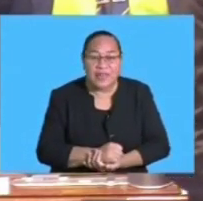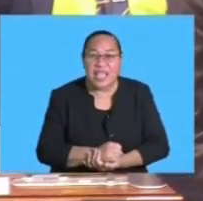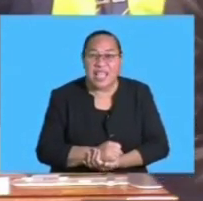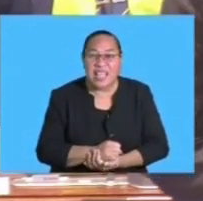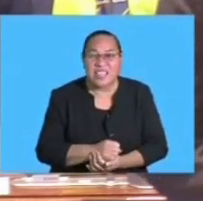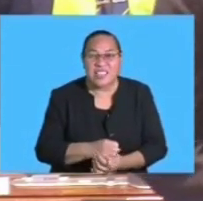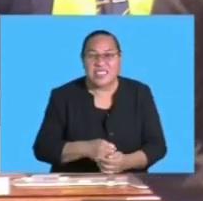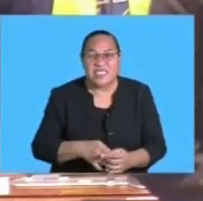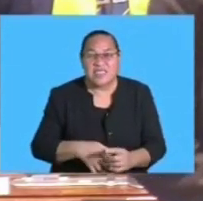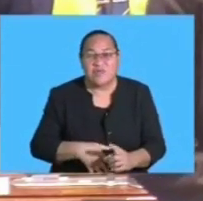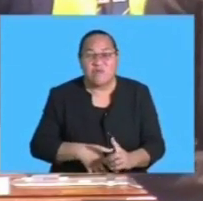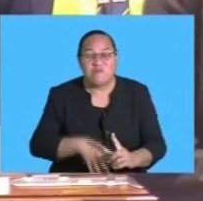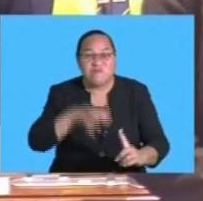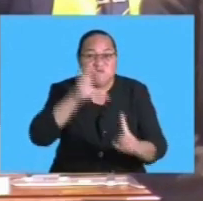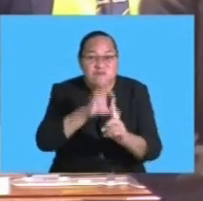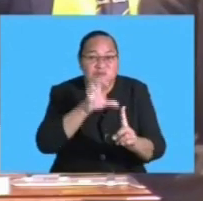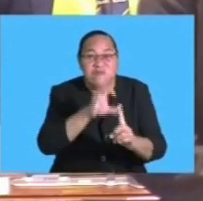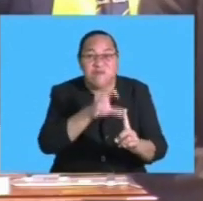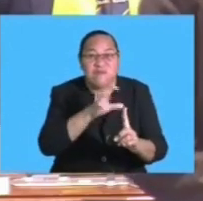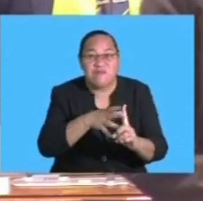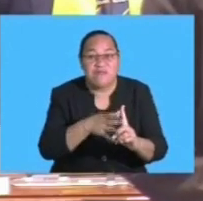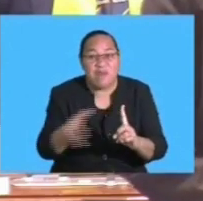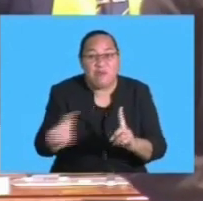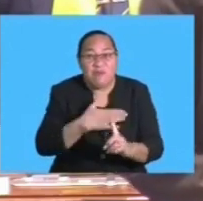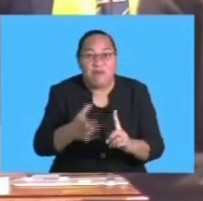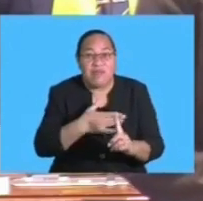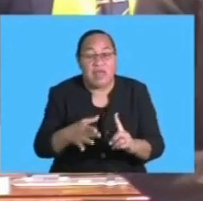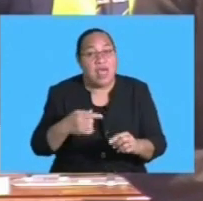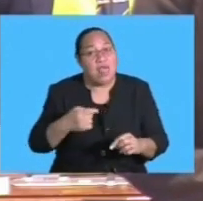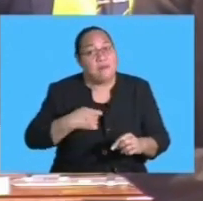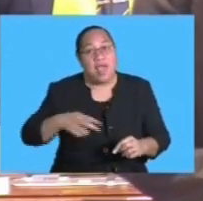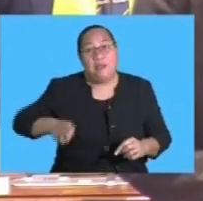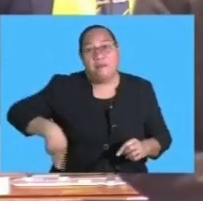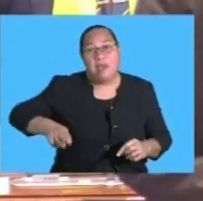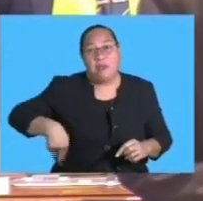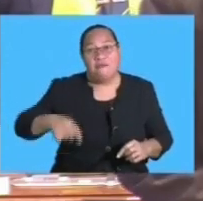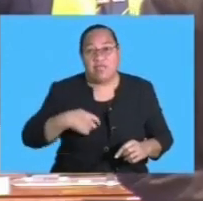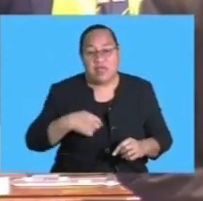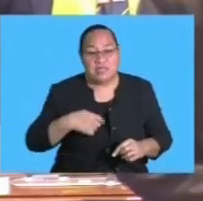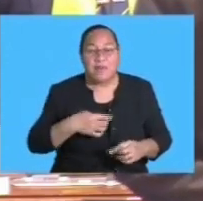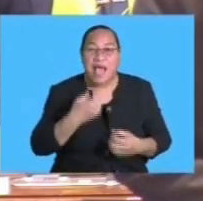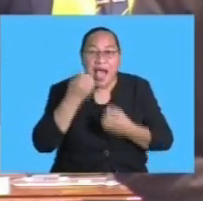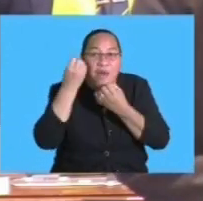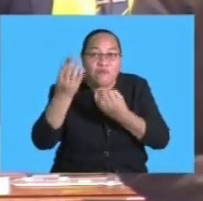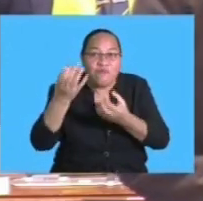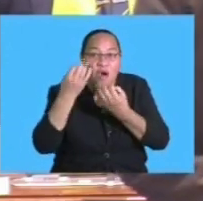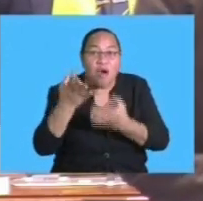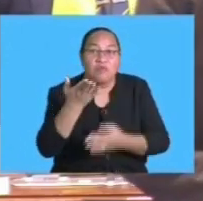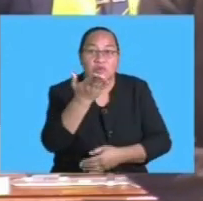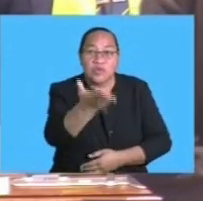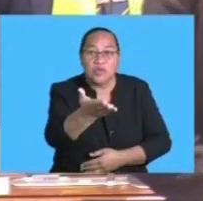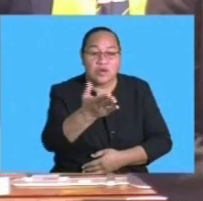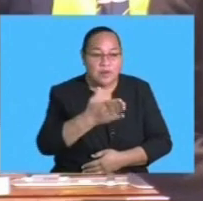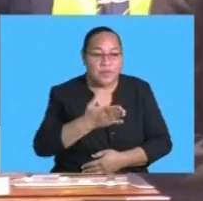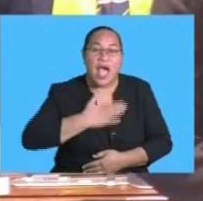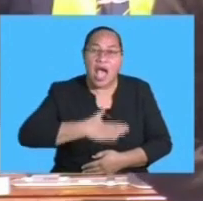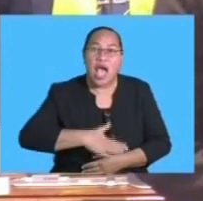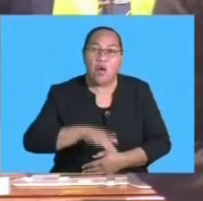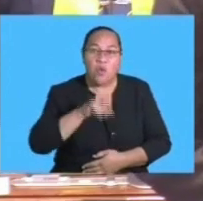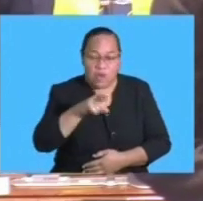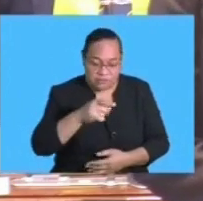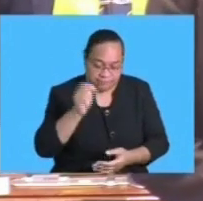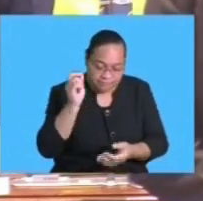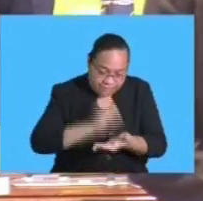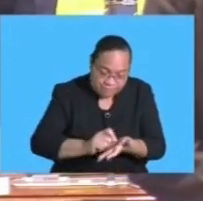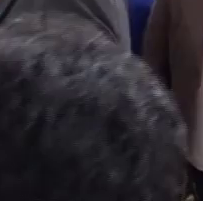Insulted me and threatened me. Like any member of this House, I'm informing you, Honourable Speaker, and I want it recorded